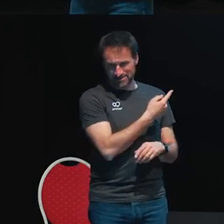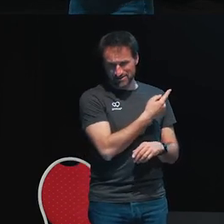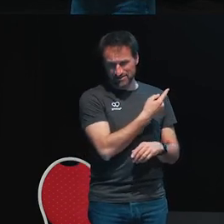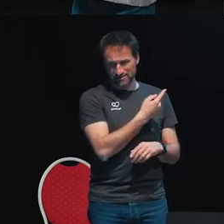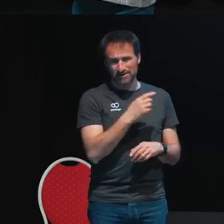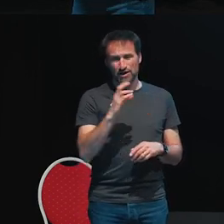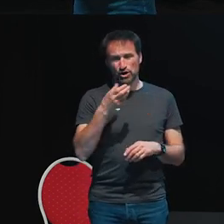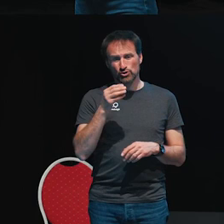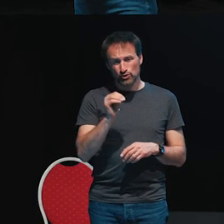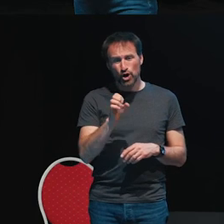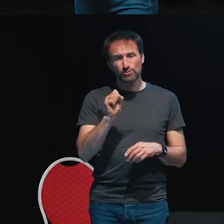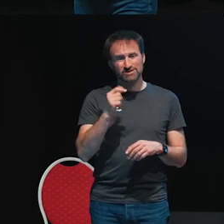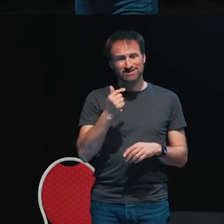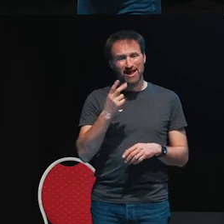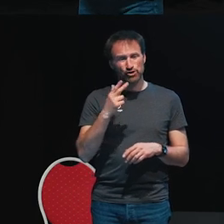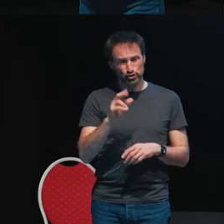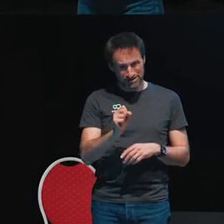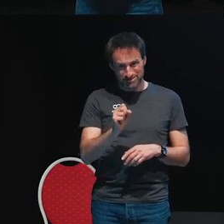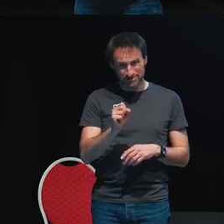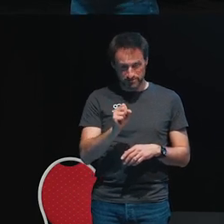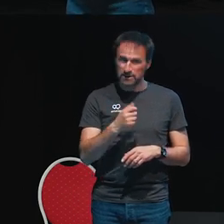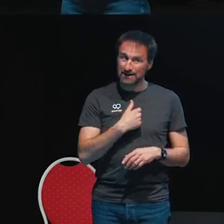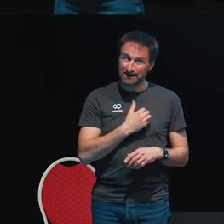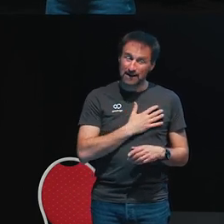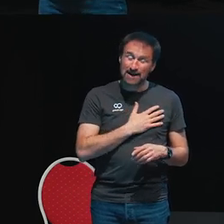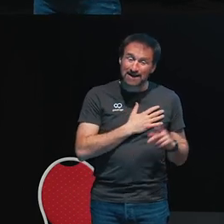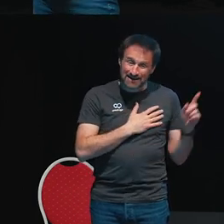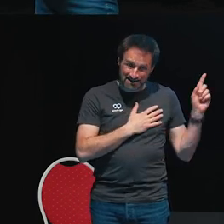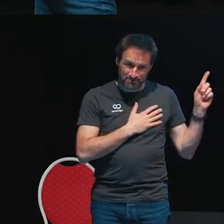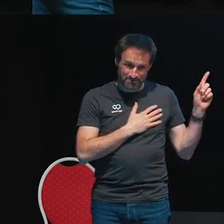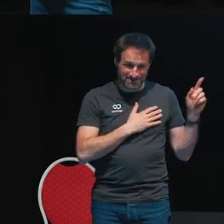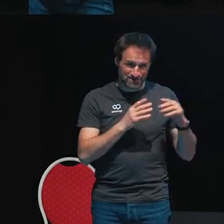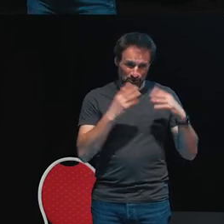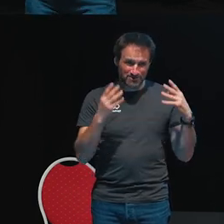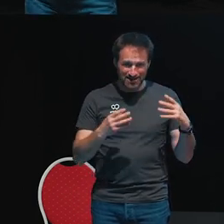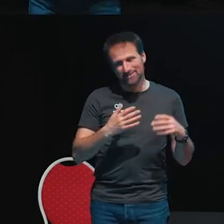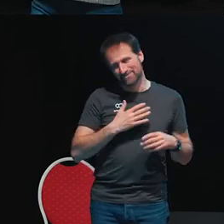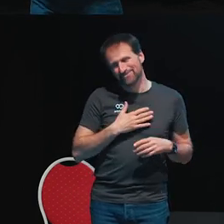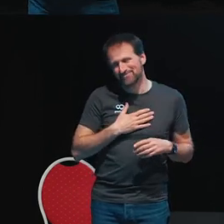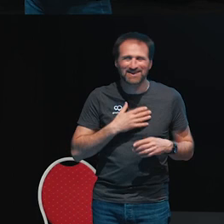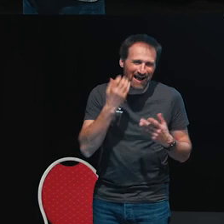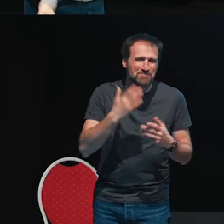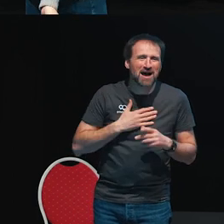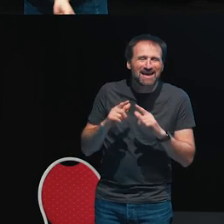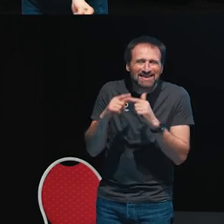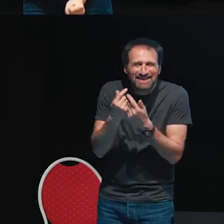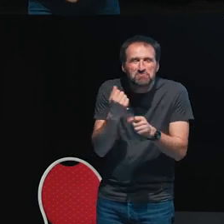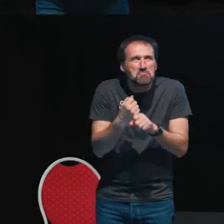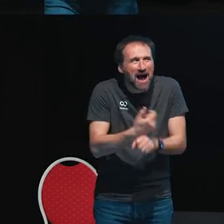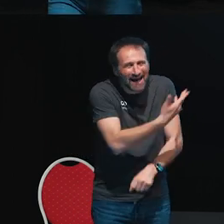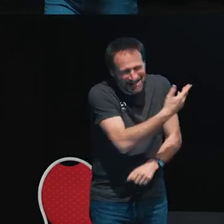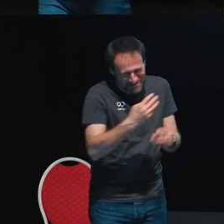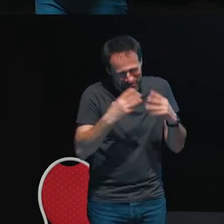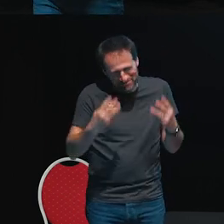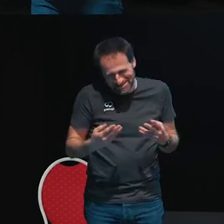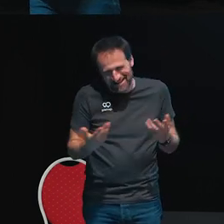Amazing. Great. I love this website. I mean, I'm biased, like my team makes that website, but like I love this website